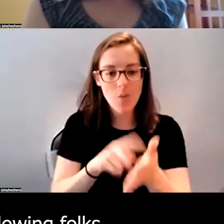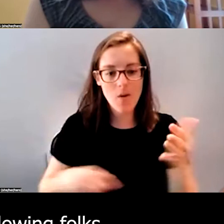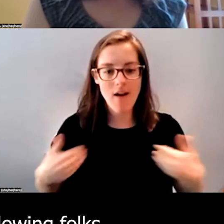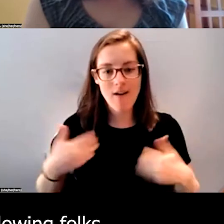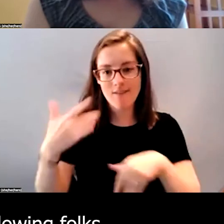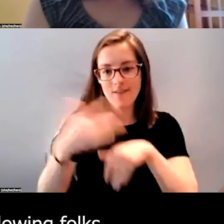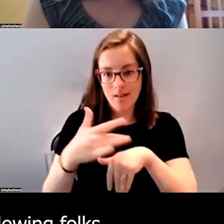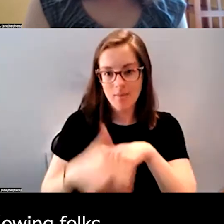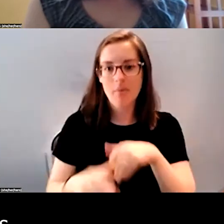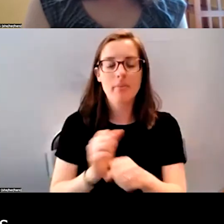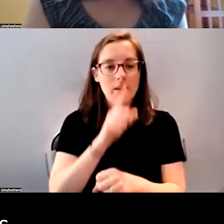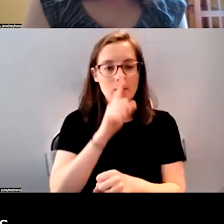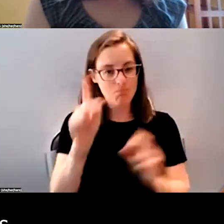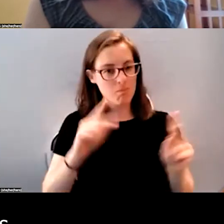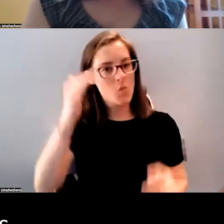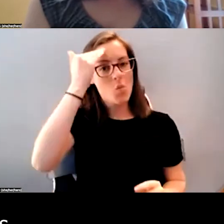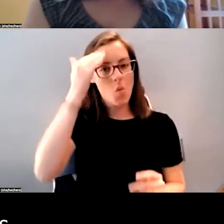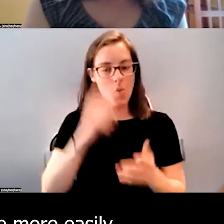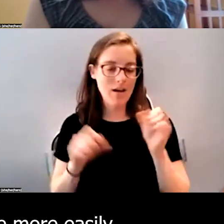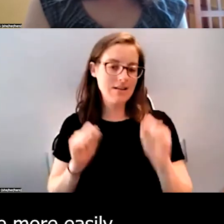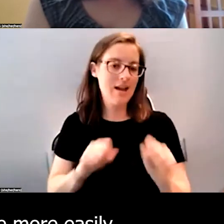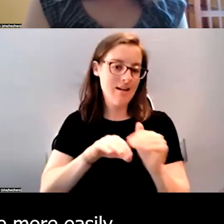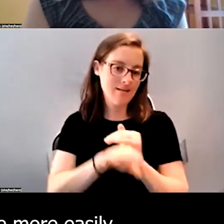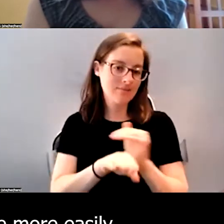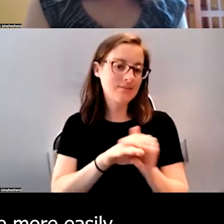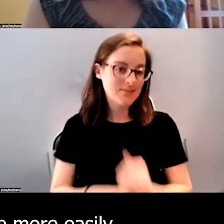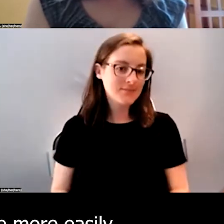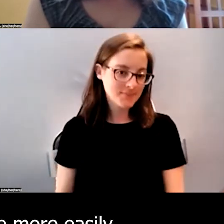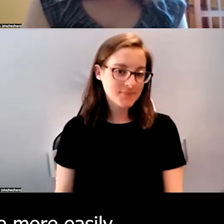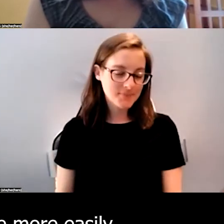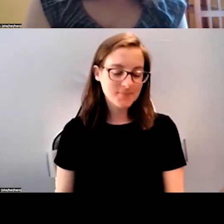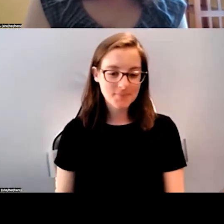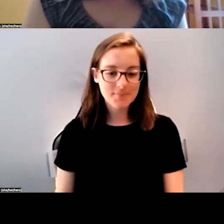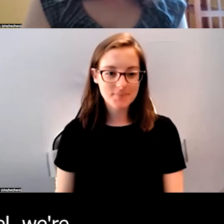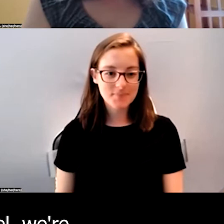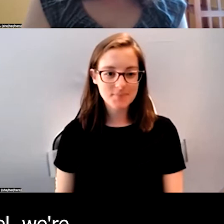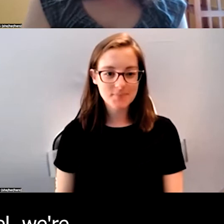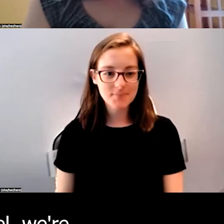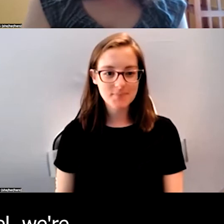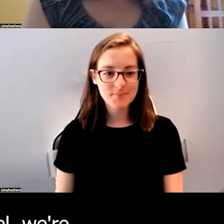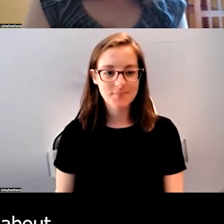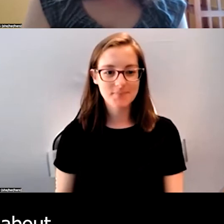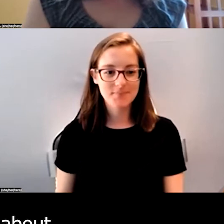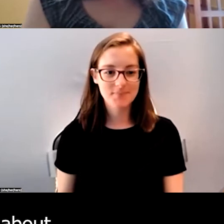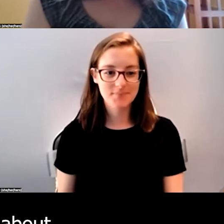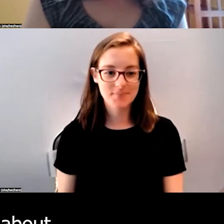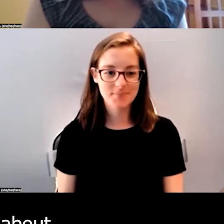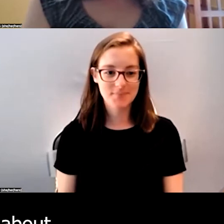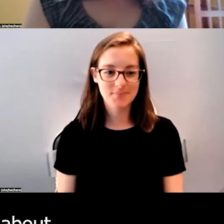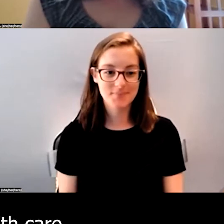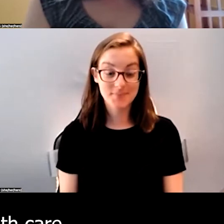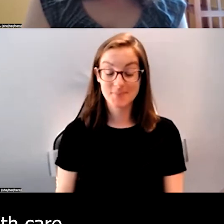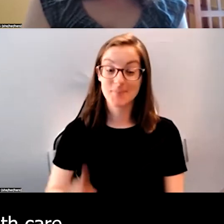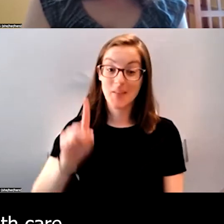the forefront, allowing folks to access gender affirming care more easily. So for this panel, we're going to talk